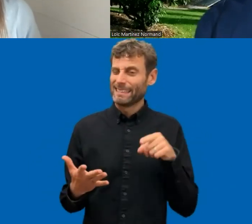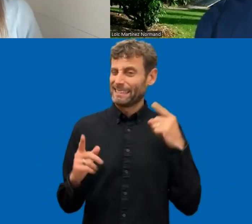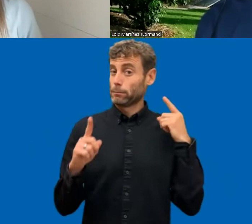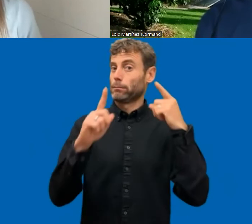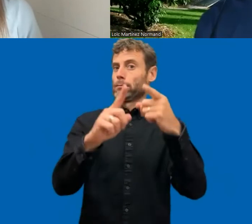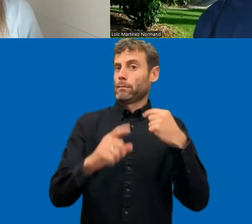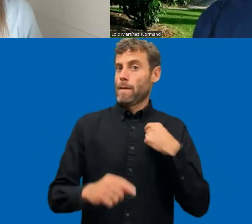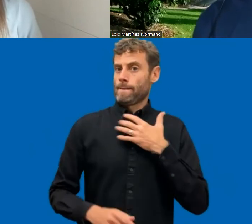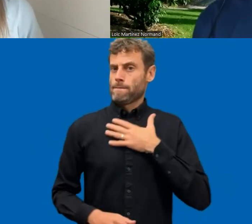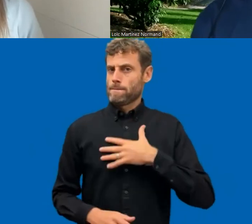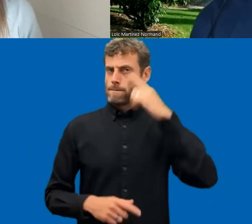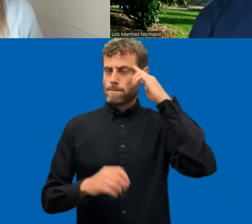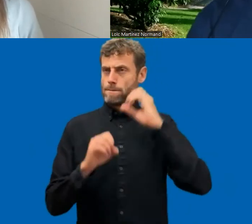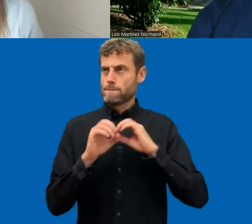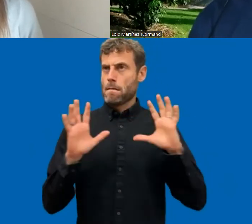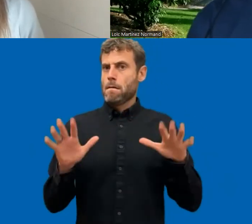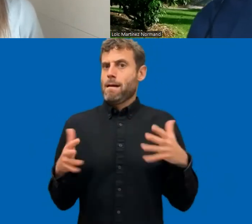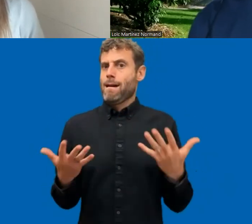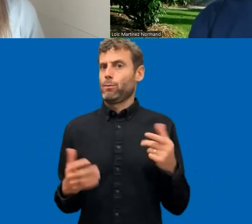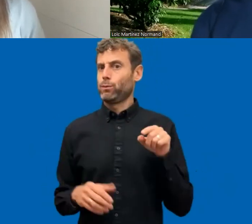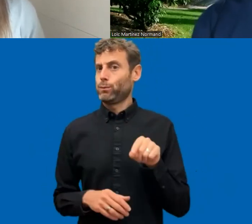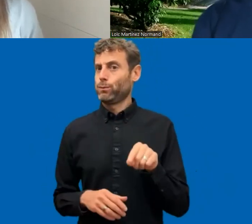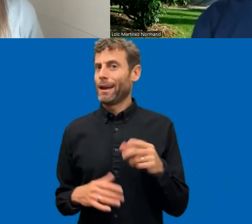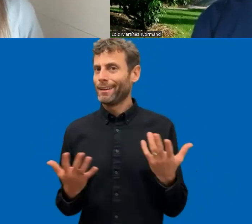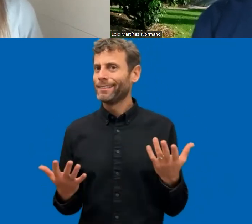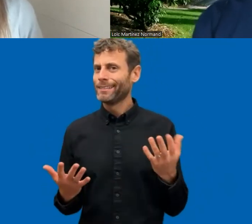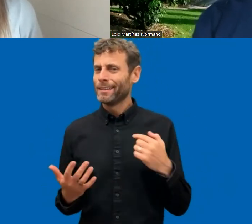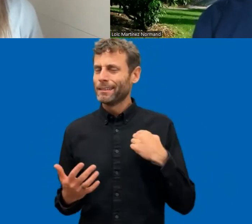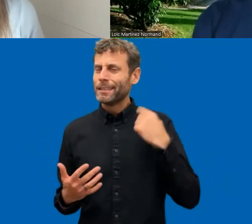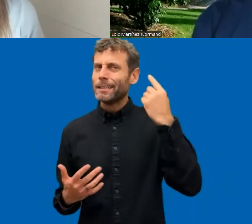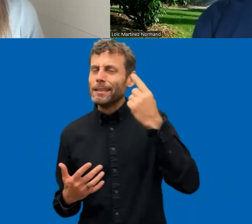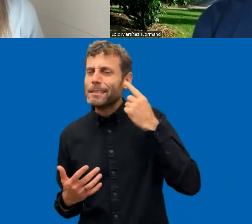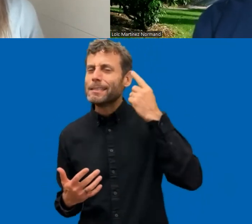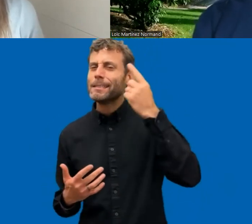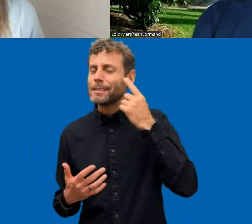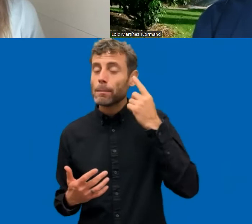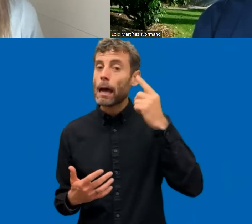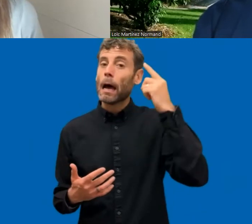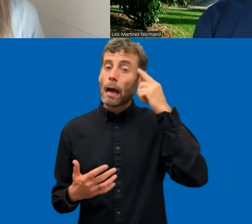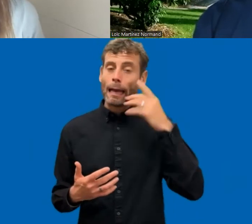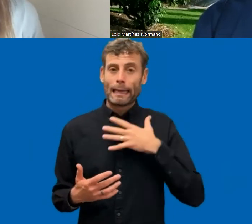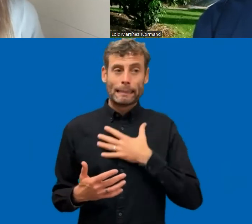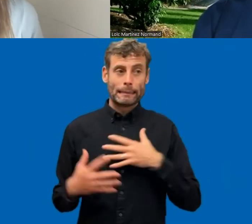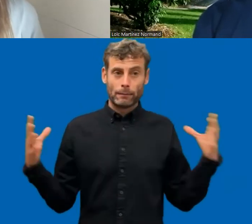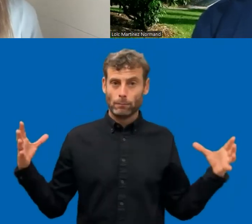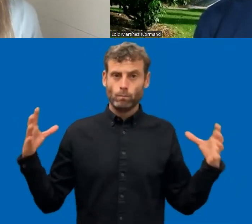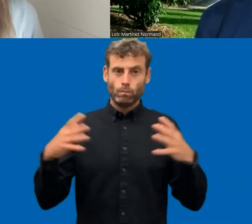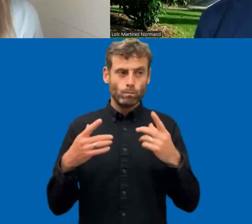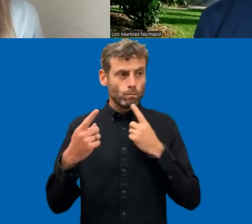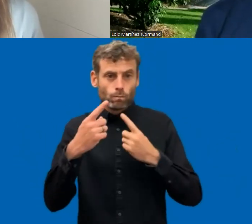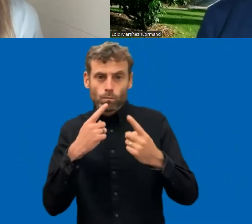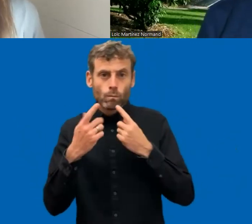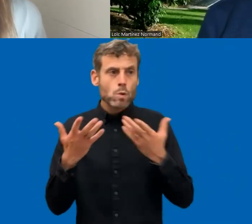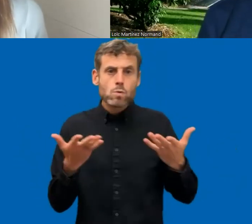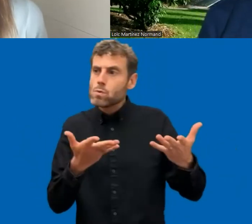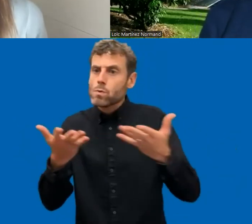really nice goal for those monitoring organizations to agree on that.